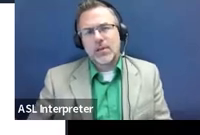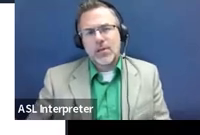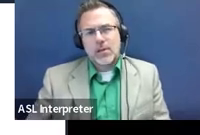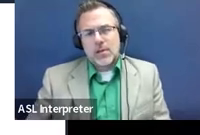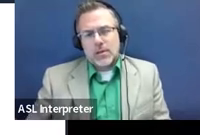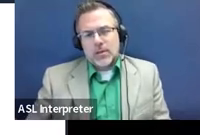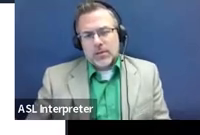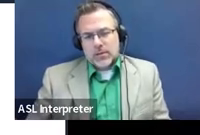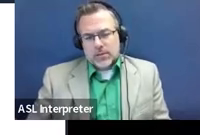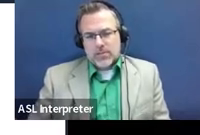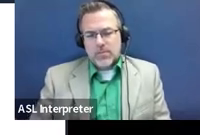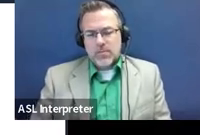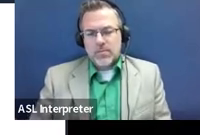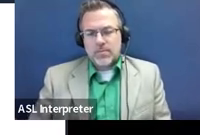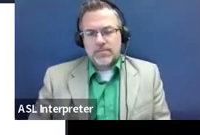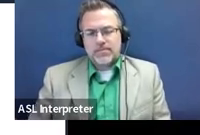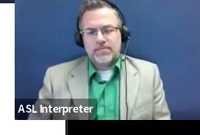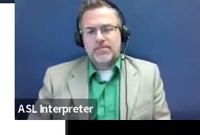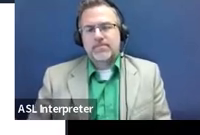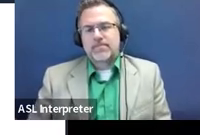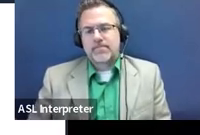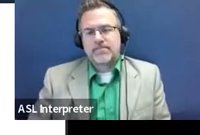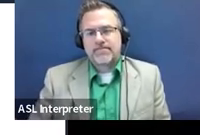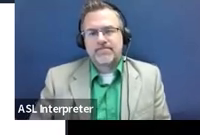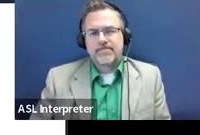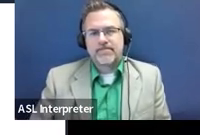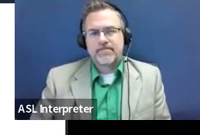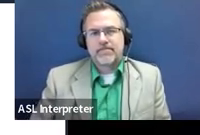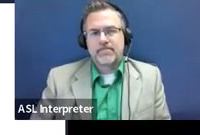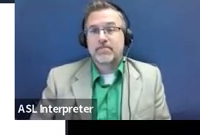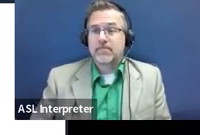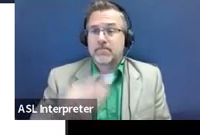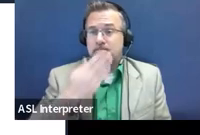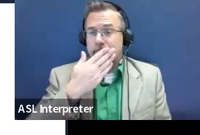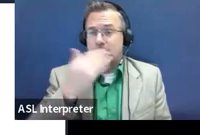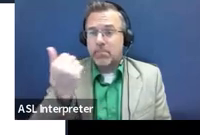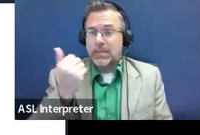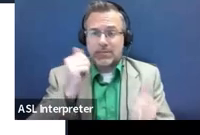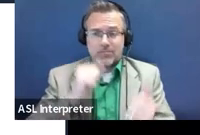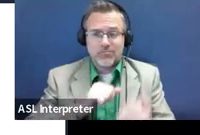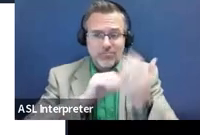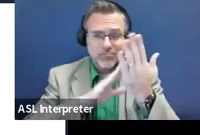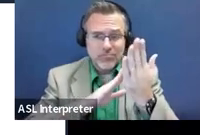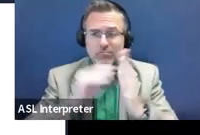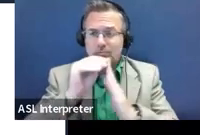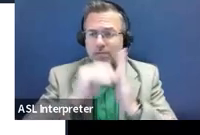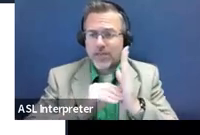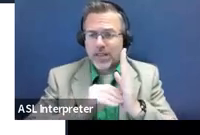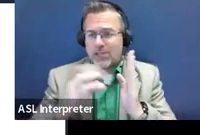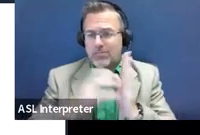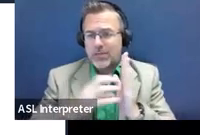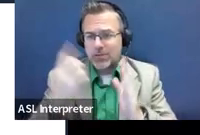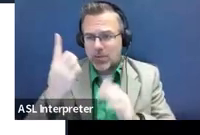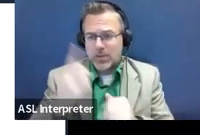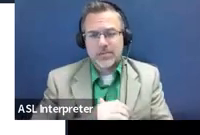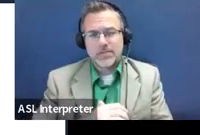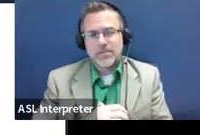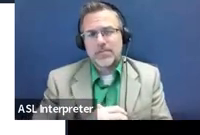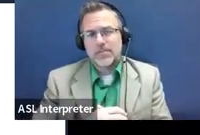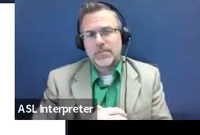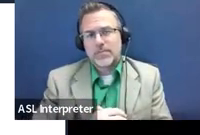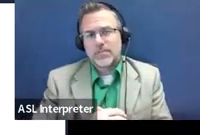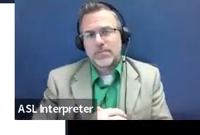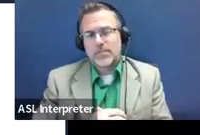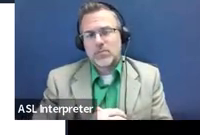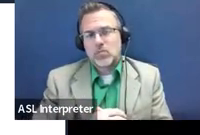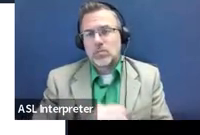So here's just information about best practice when filling out section one, because obviously compliance is just